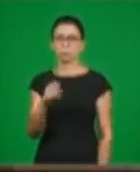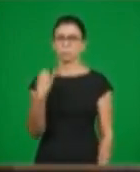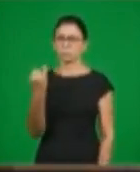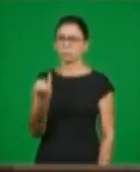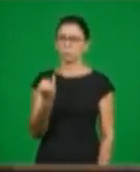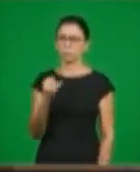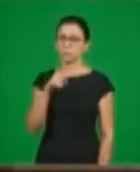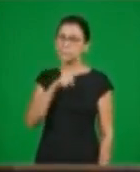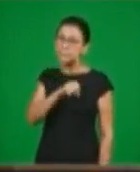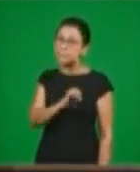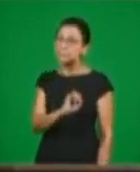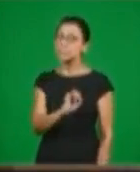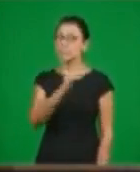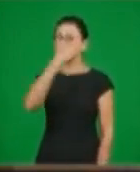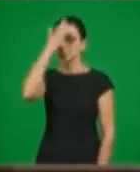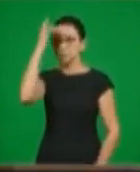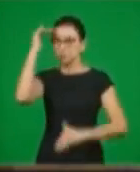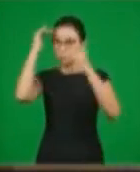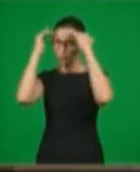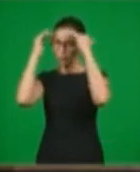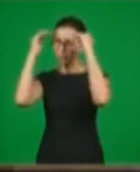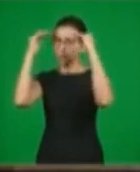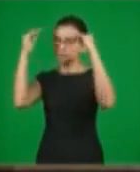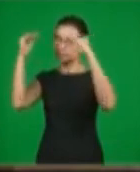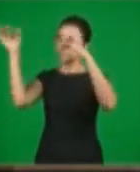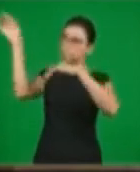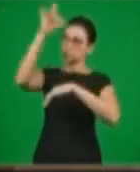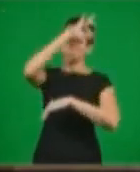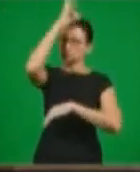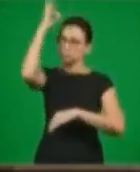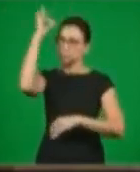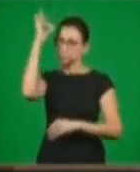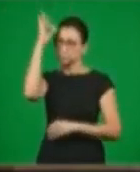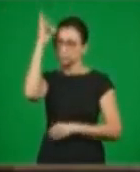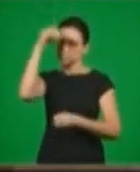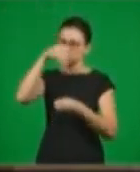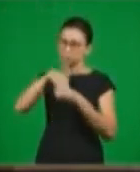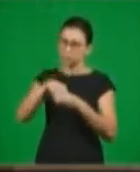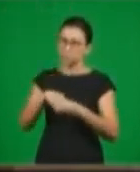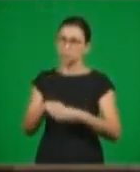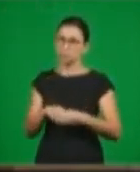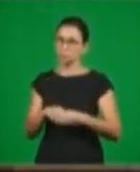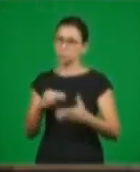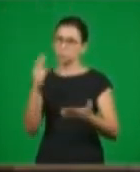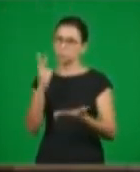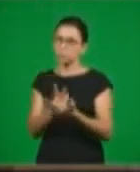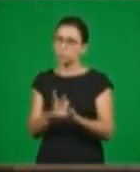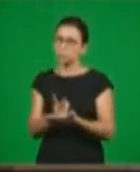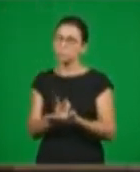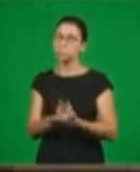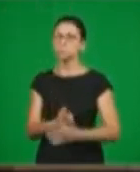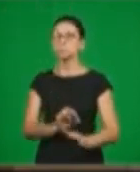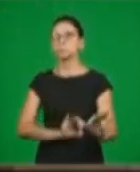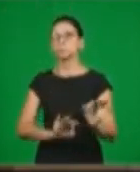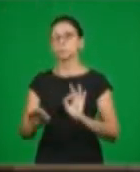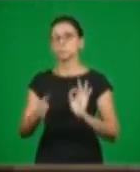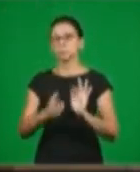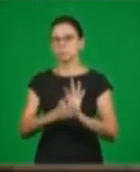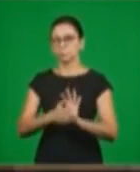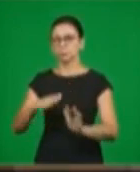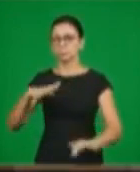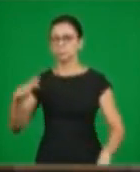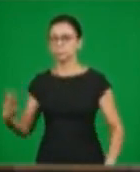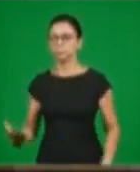same Spirit, the same call, the same project, if